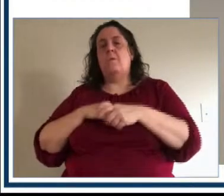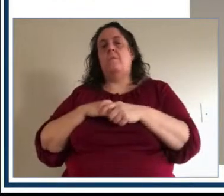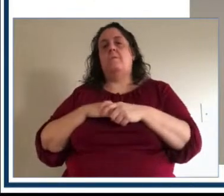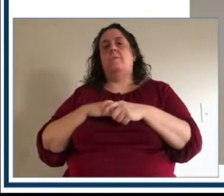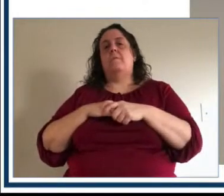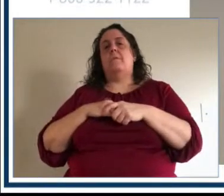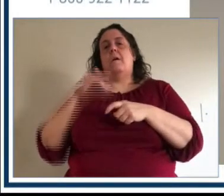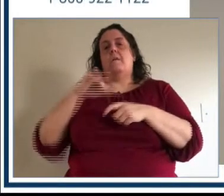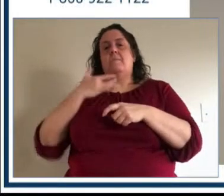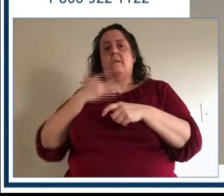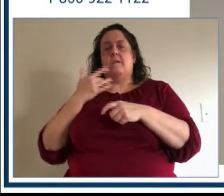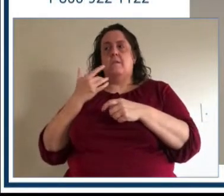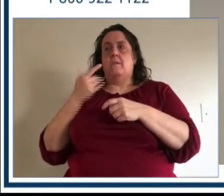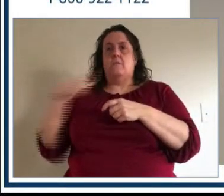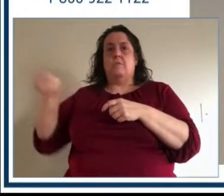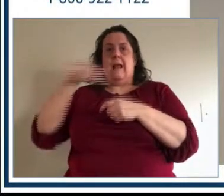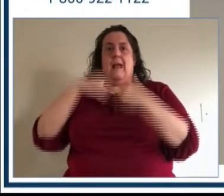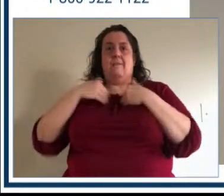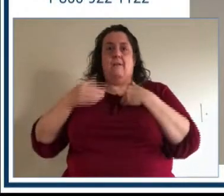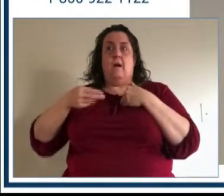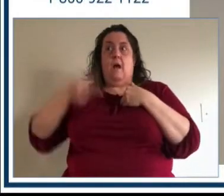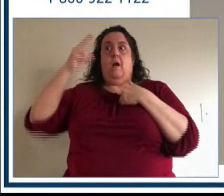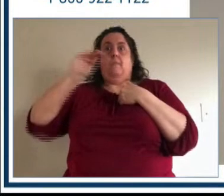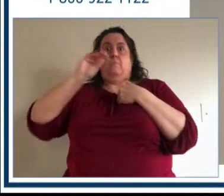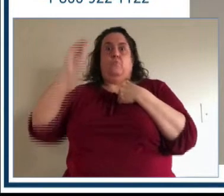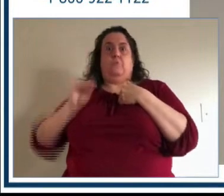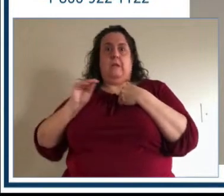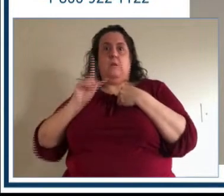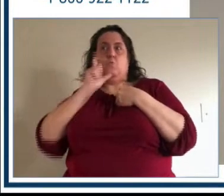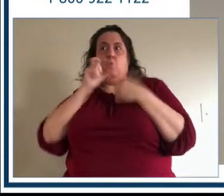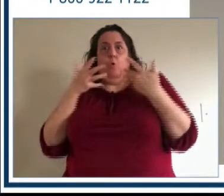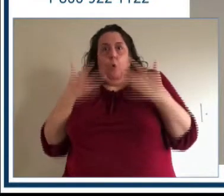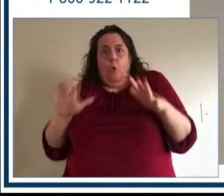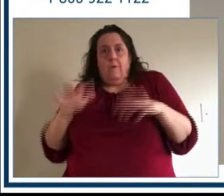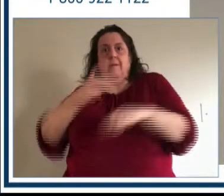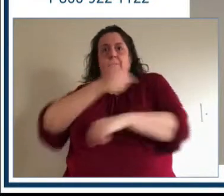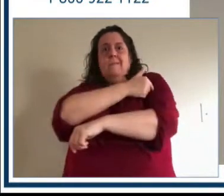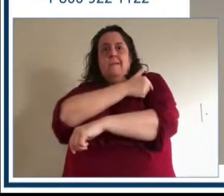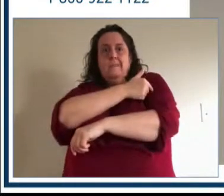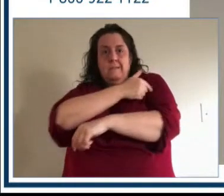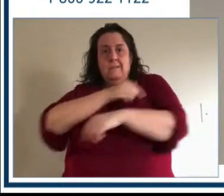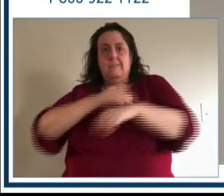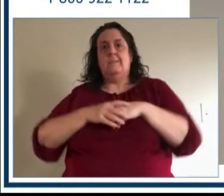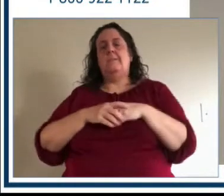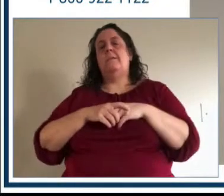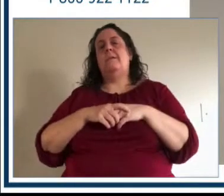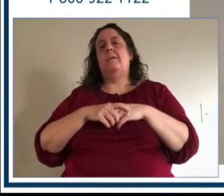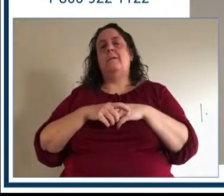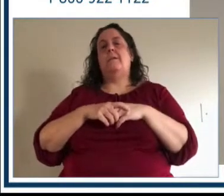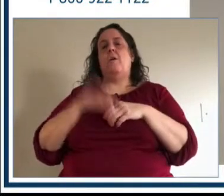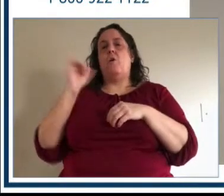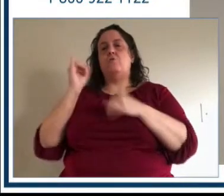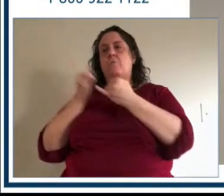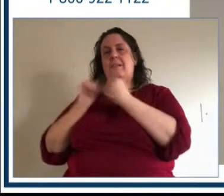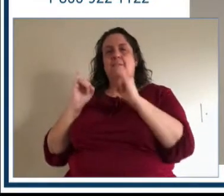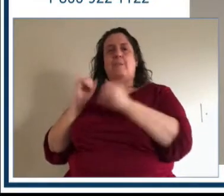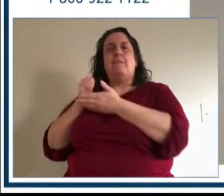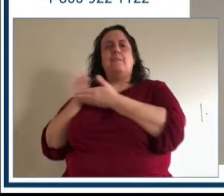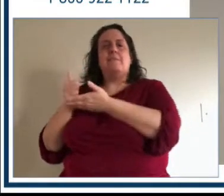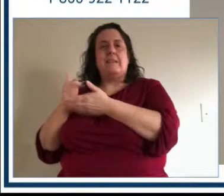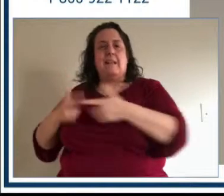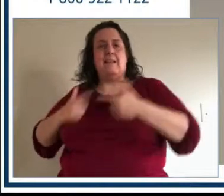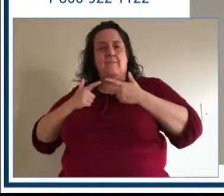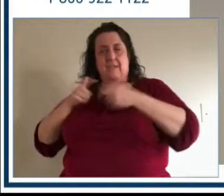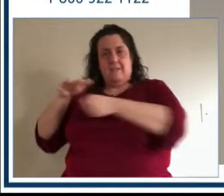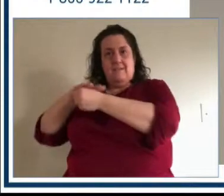high vaccination rate even in the assisted living part of that facility, and we've